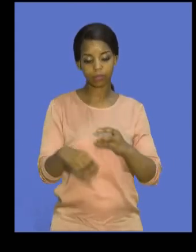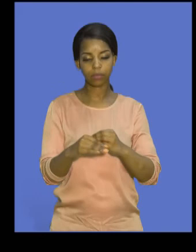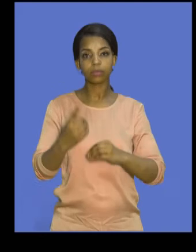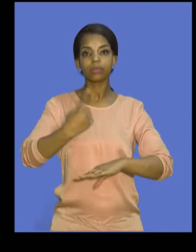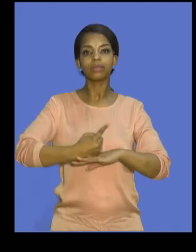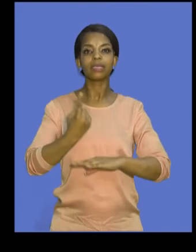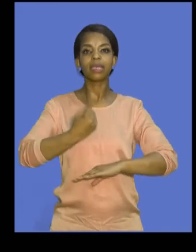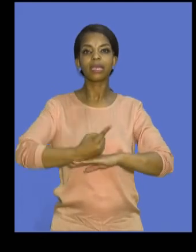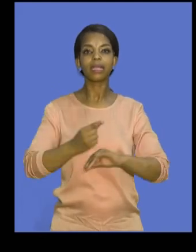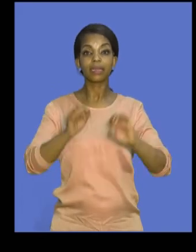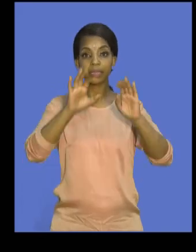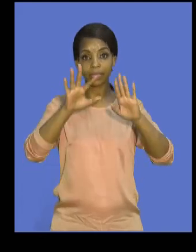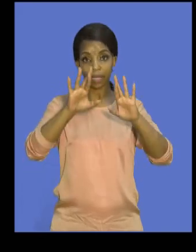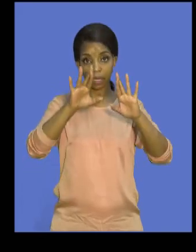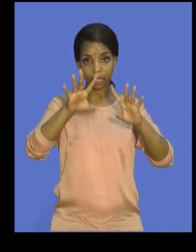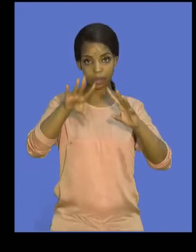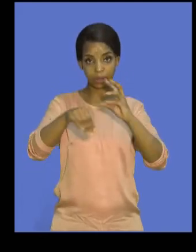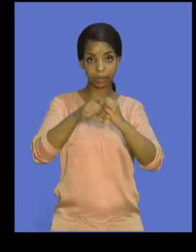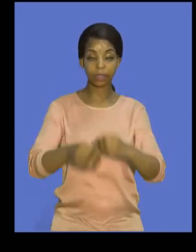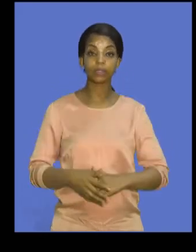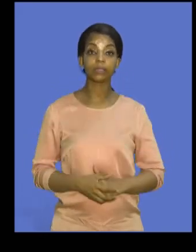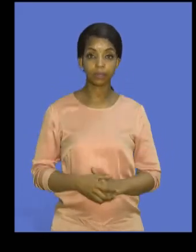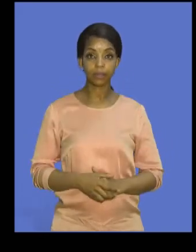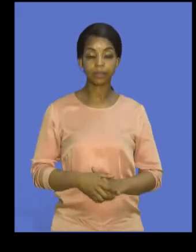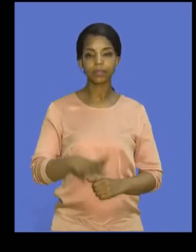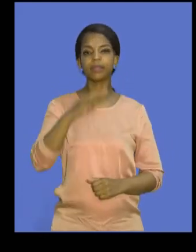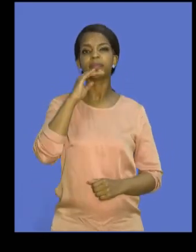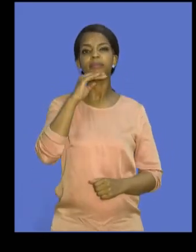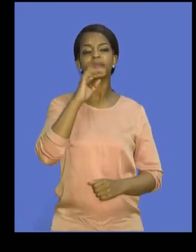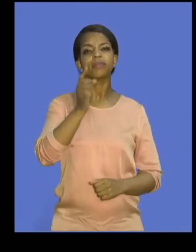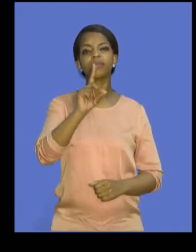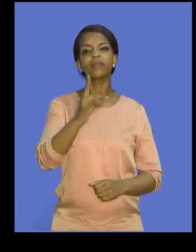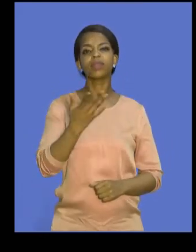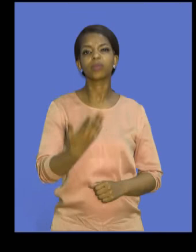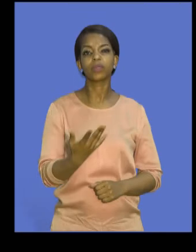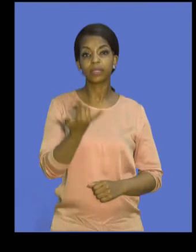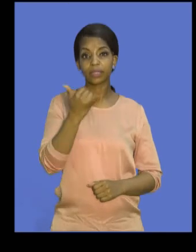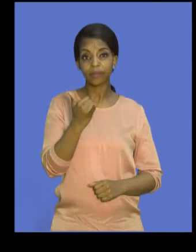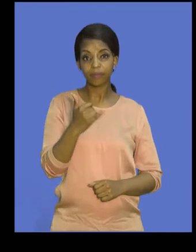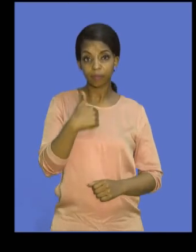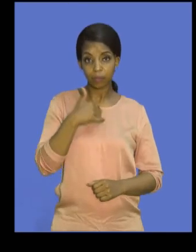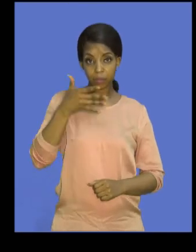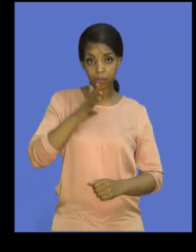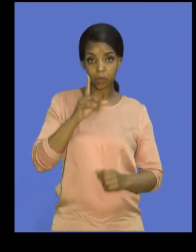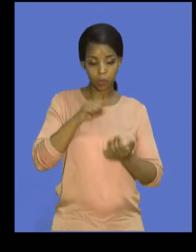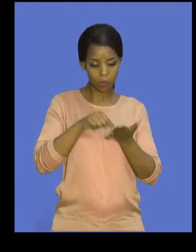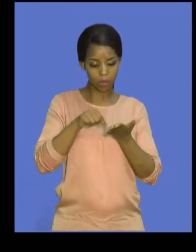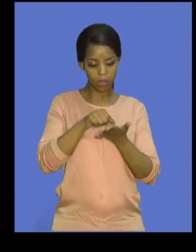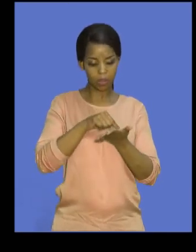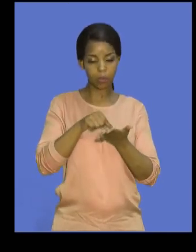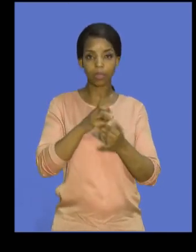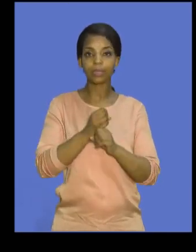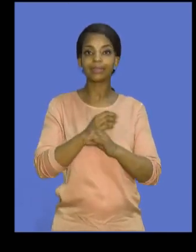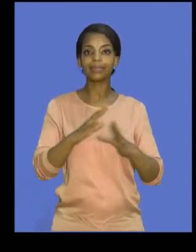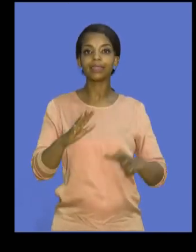rands. So it means if I want to calculate this, it means the person started with 500 rands and